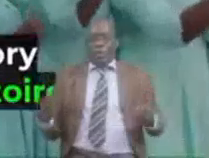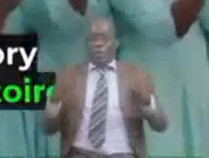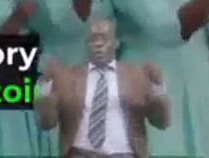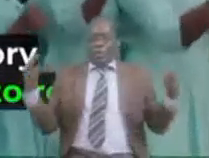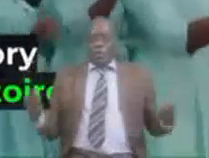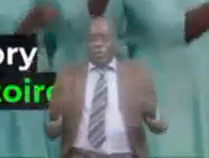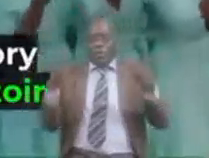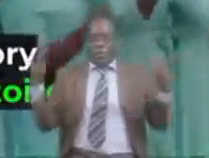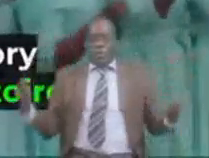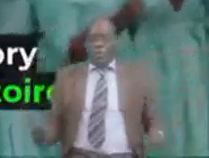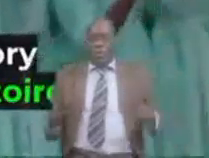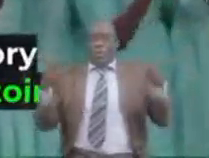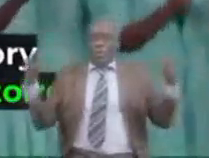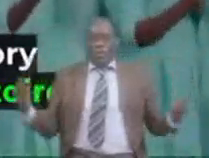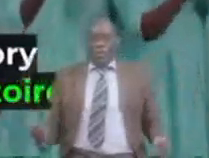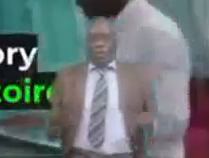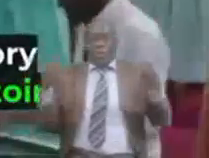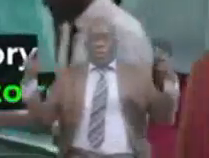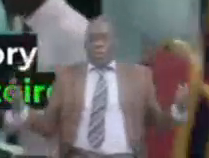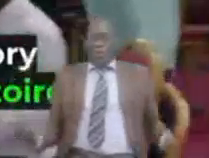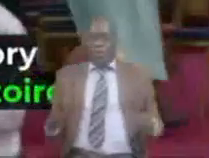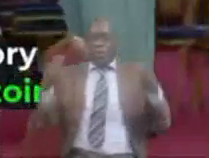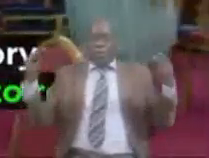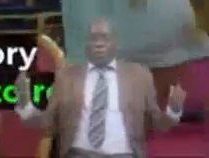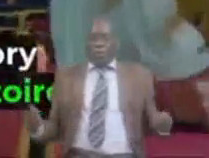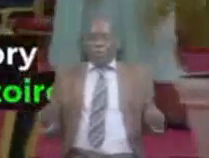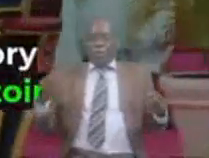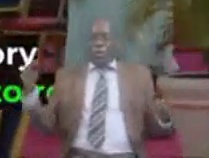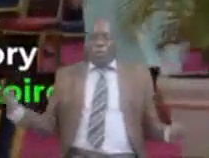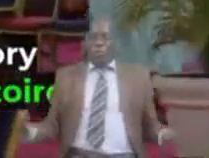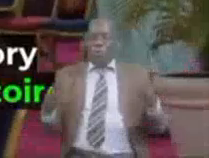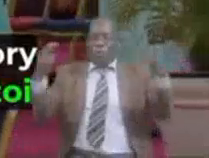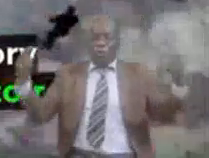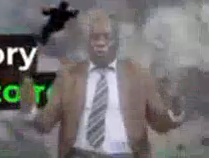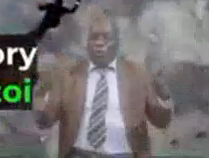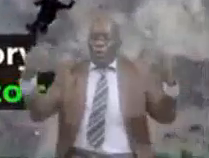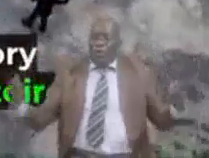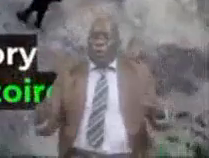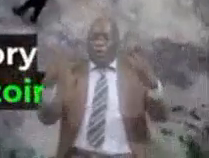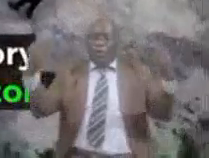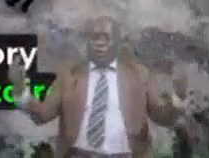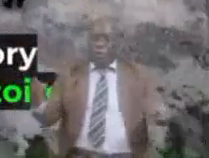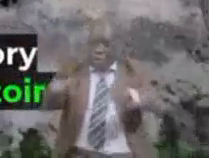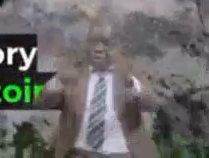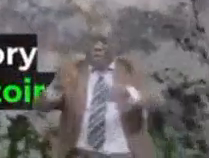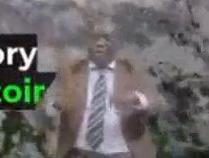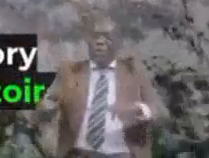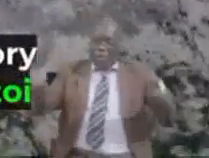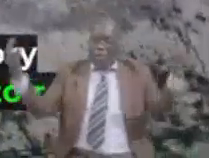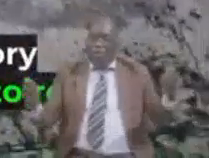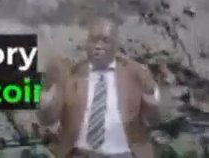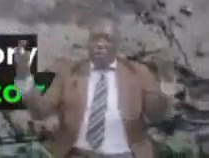victory. Aha. You are not going back the same. Victory is here. Victory is sure.